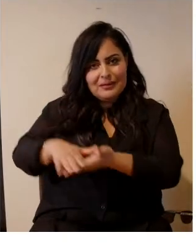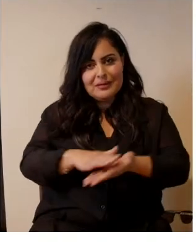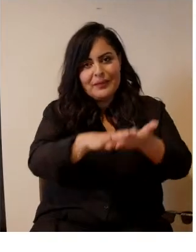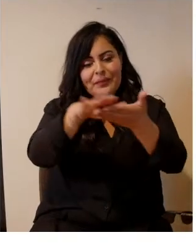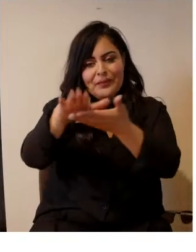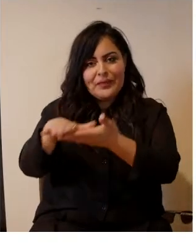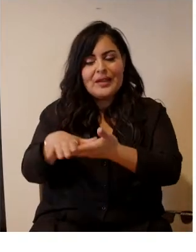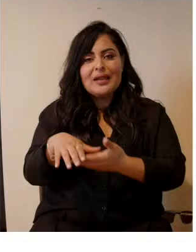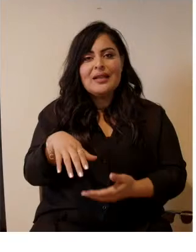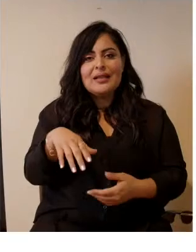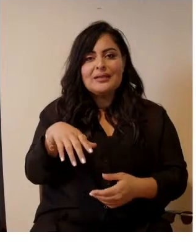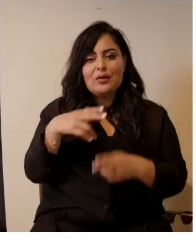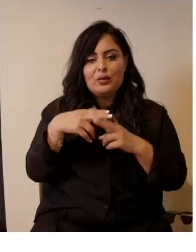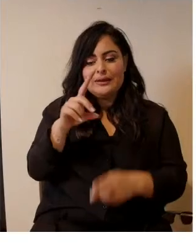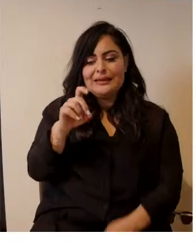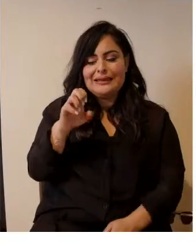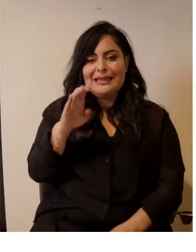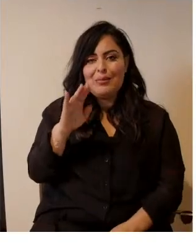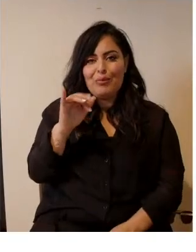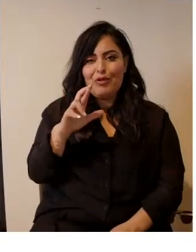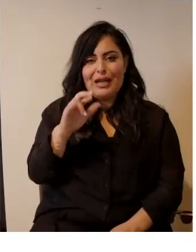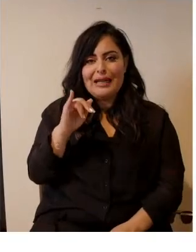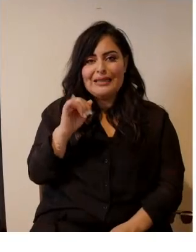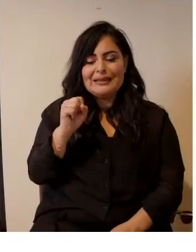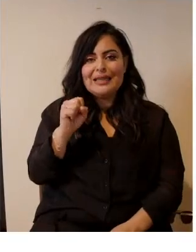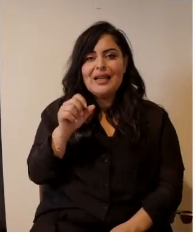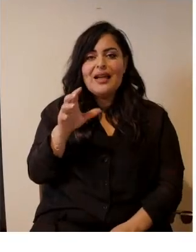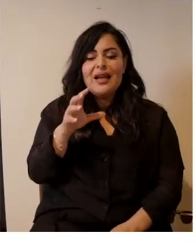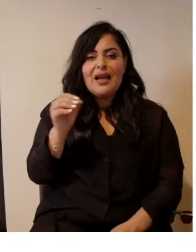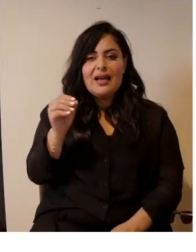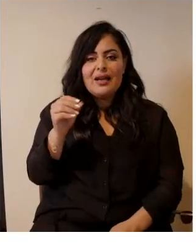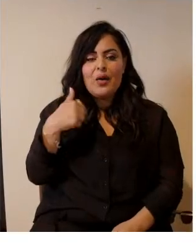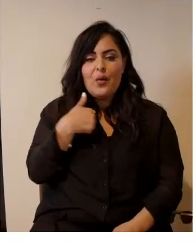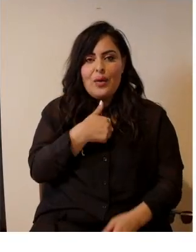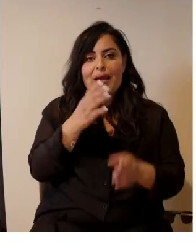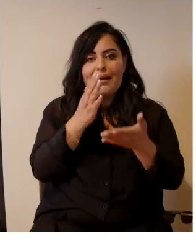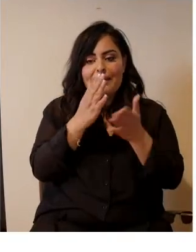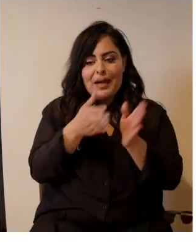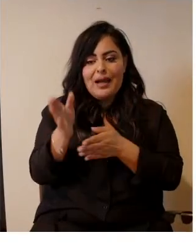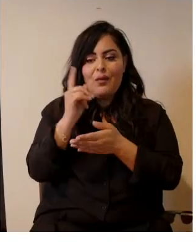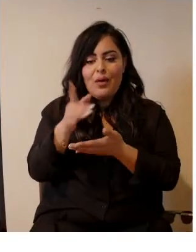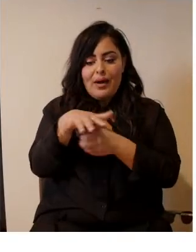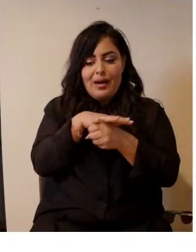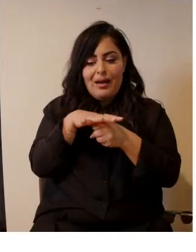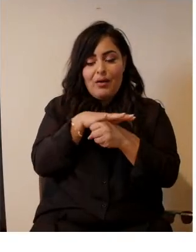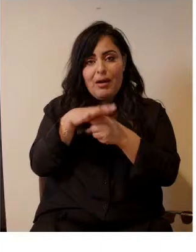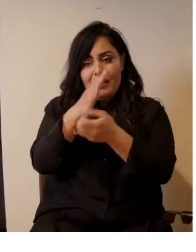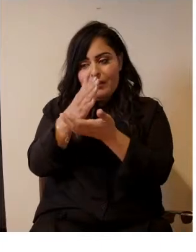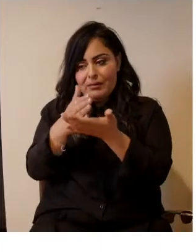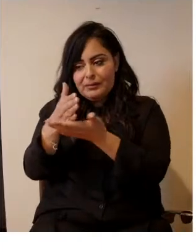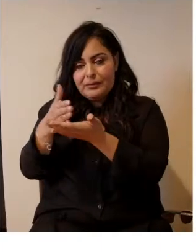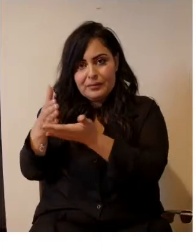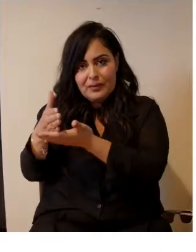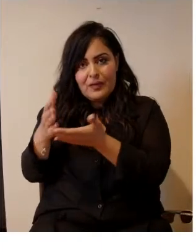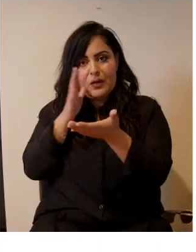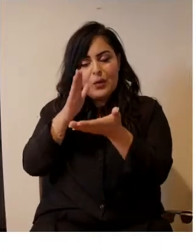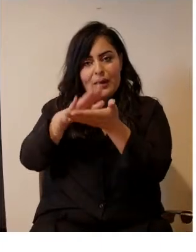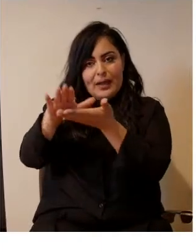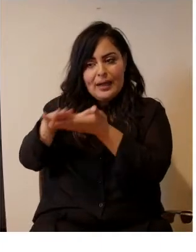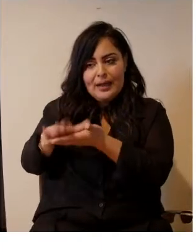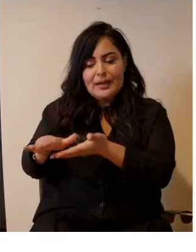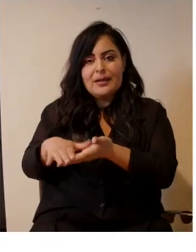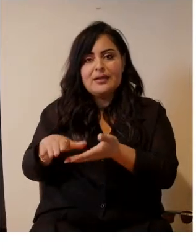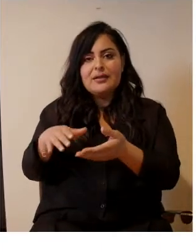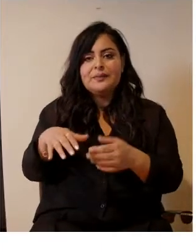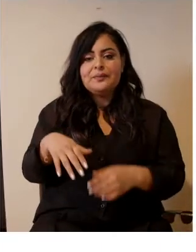utilizing homeowners' property insurance, a portion of it that is designated for debris removal, and bringing that, submitting